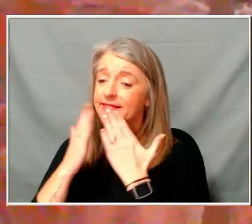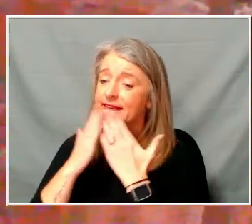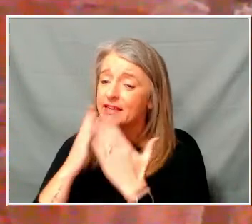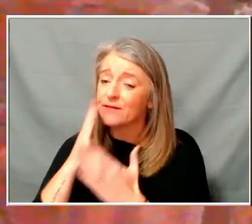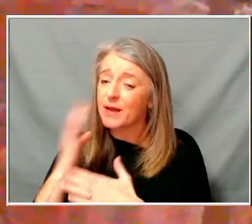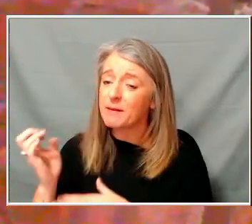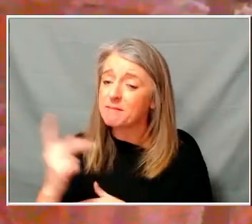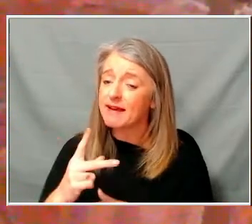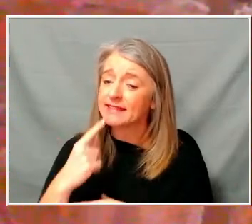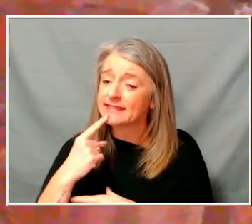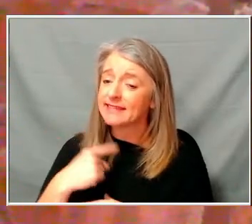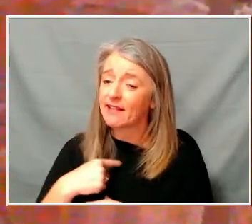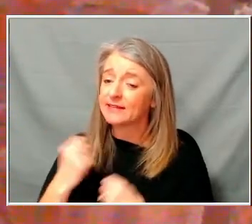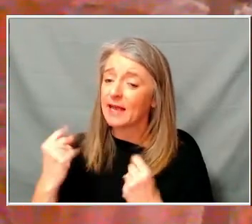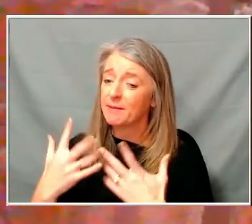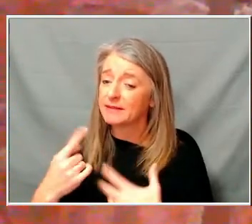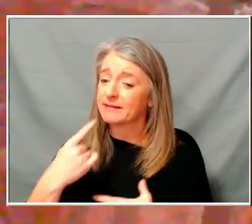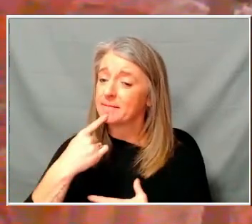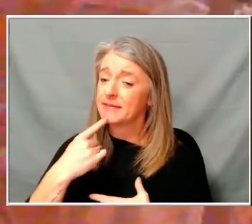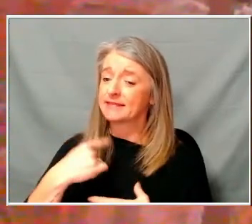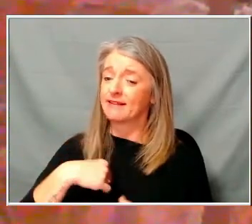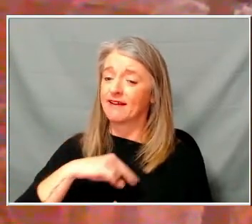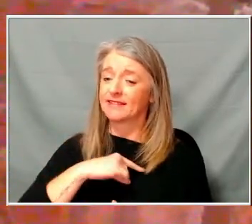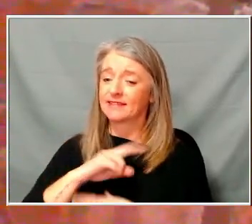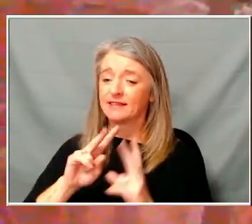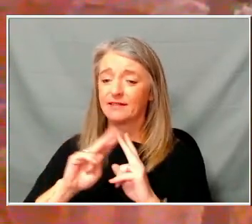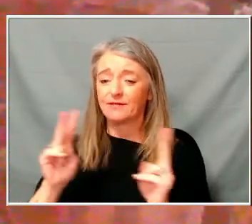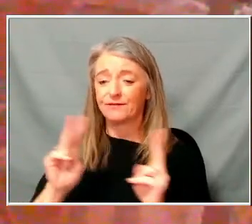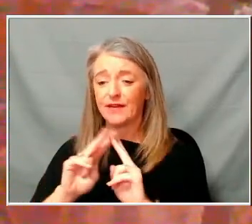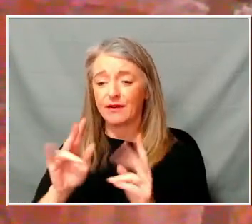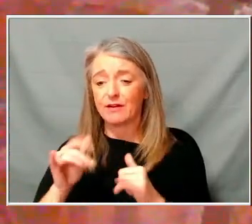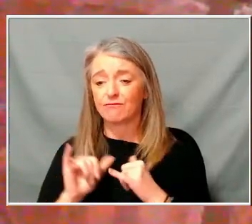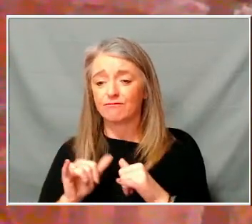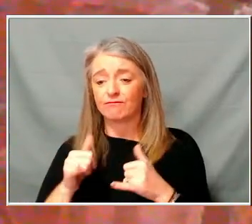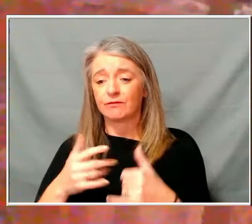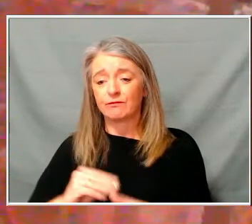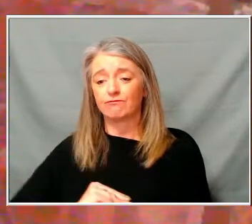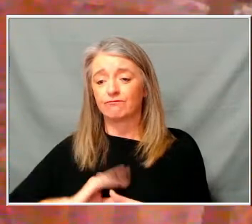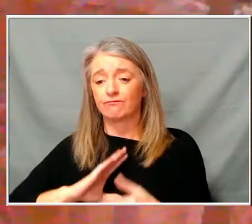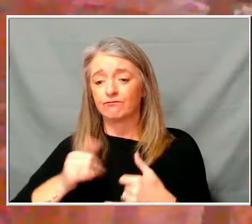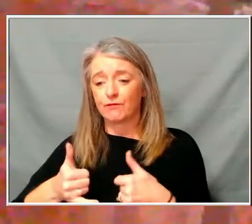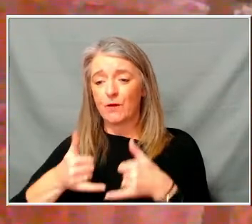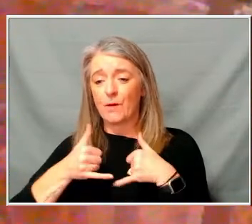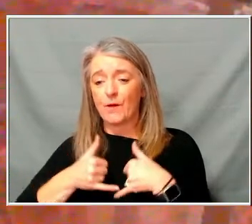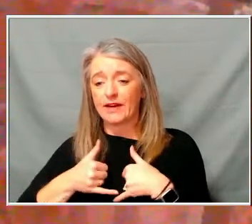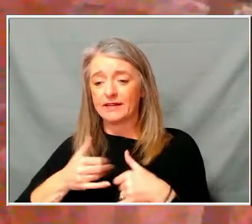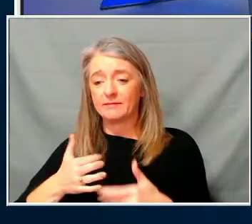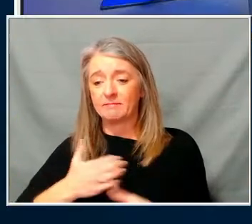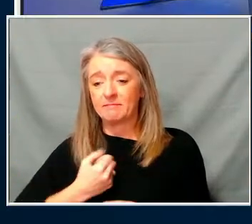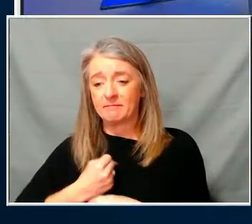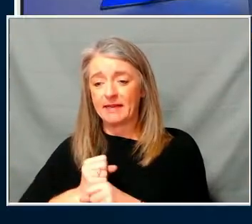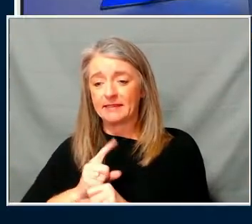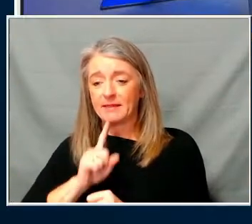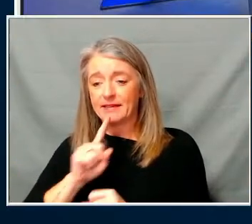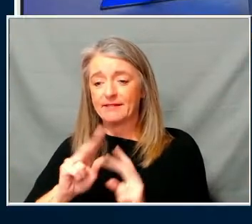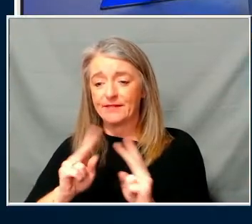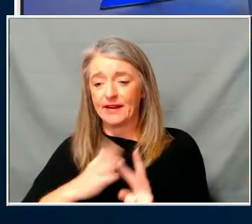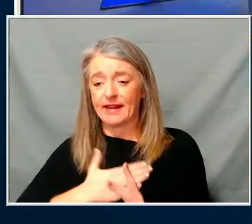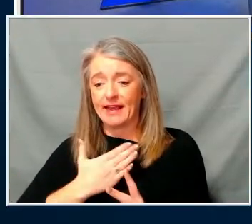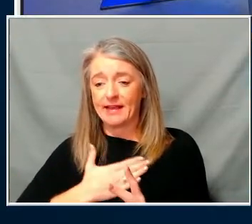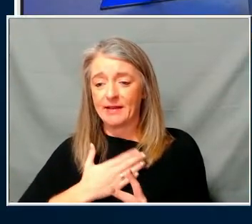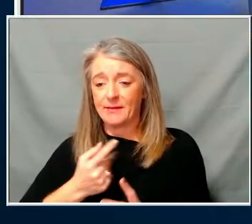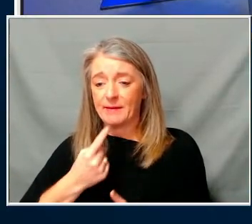back and tell us how much they missed us. So it's very, very rewarding. It just makes me very happy. They missed you and you missed